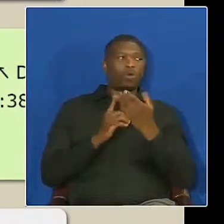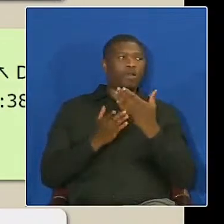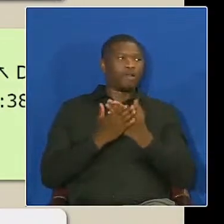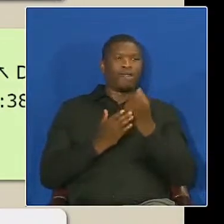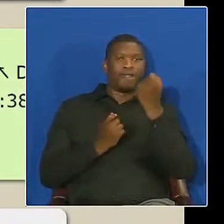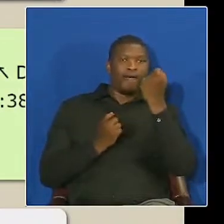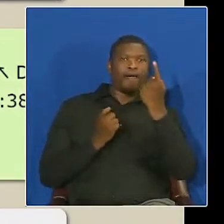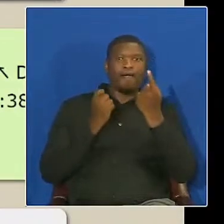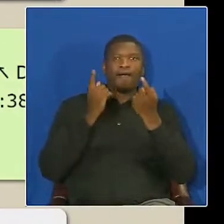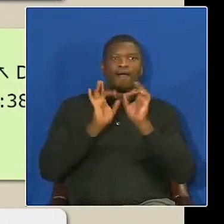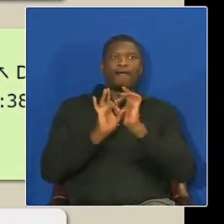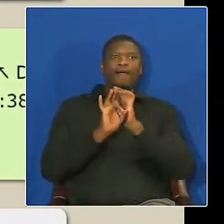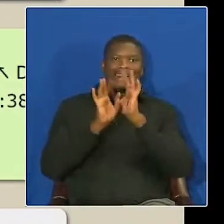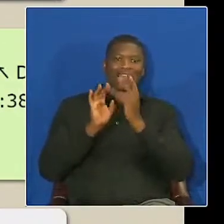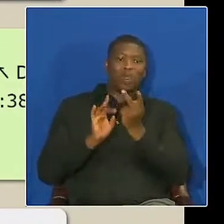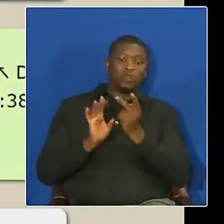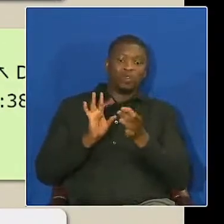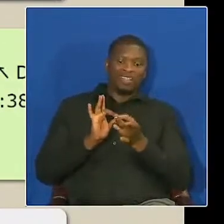understand